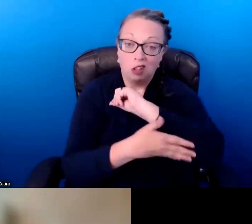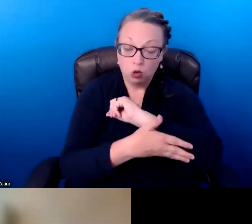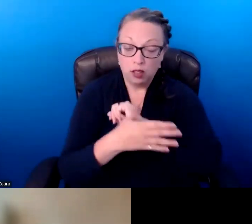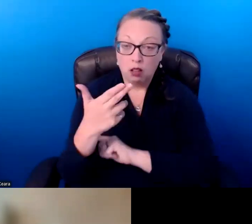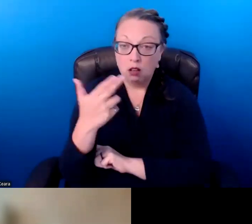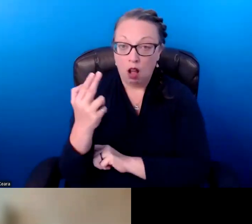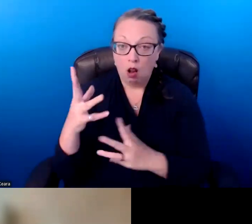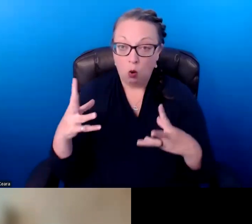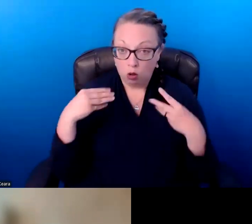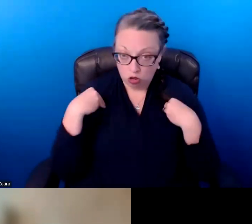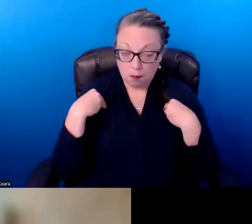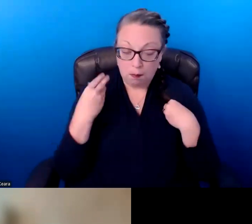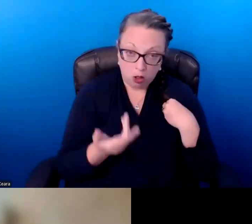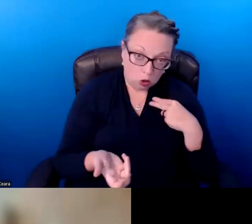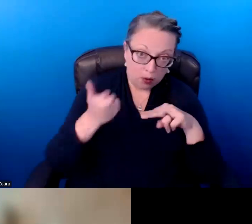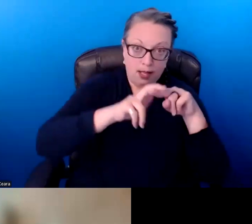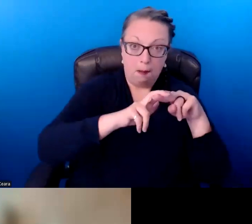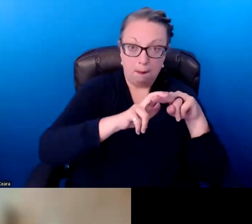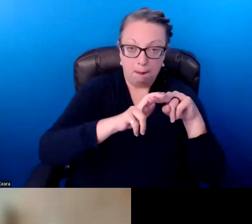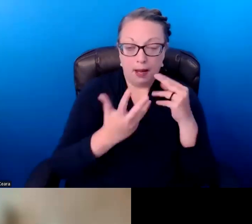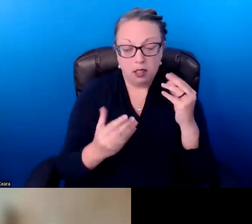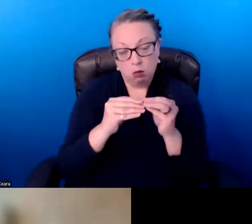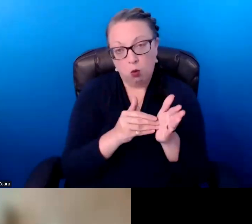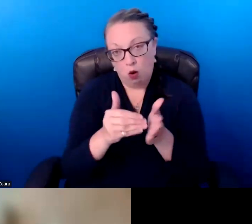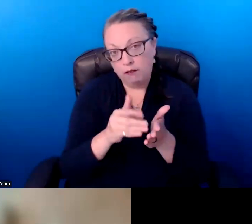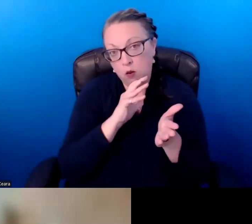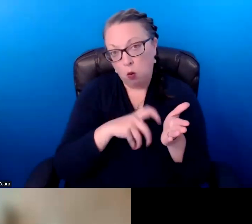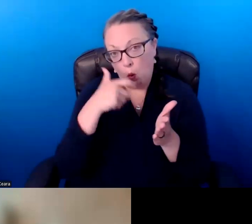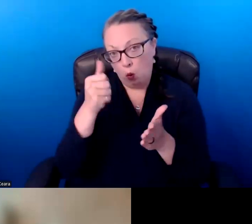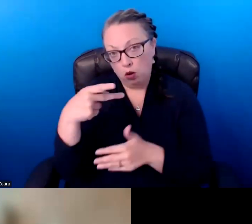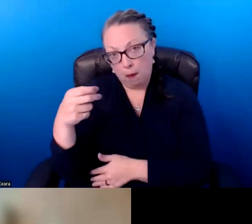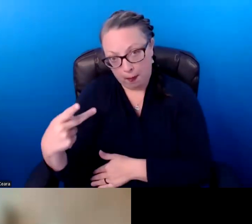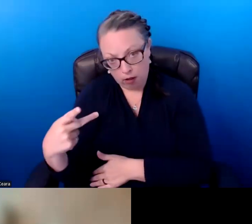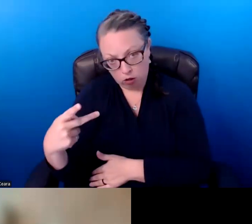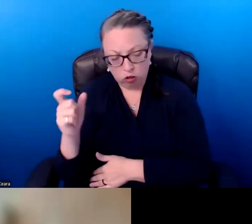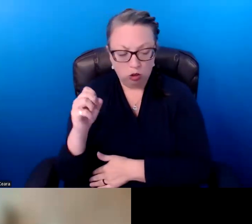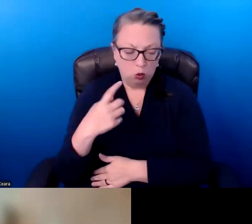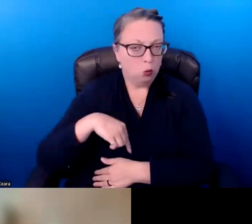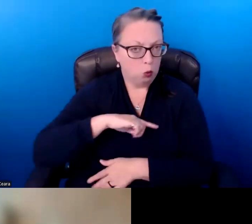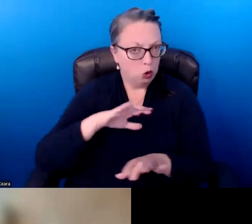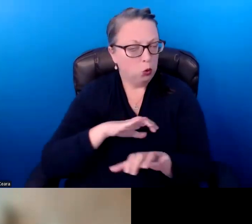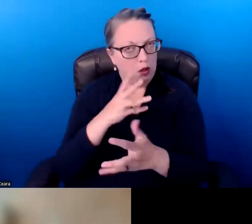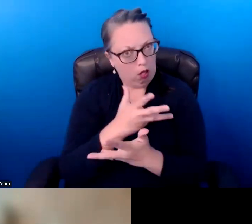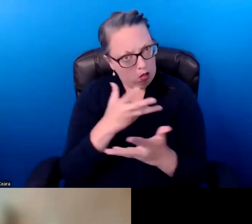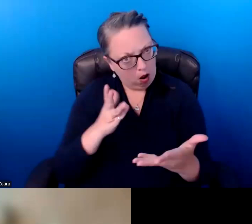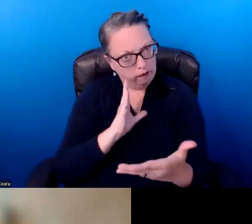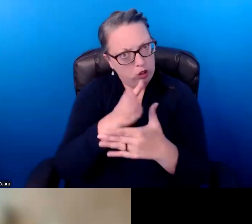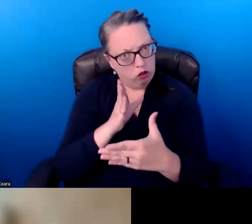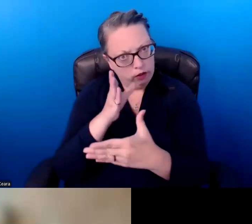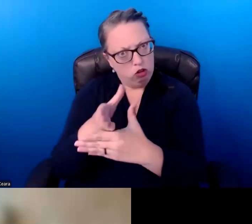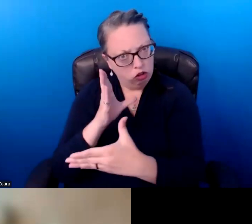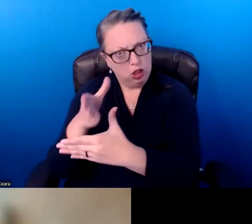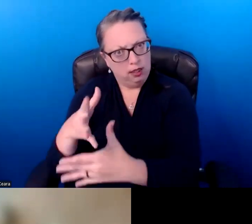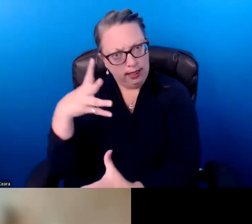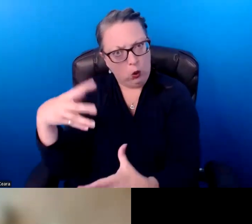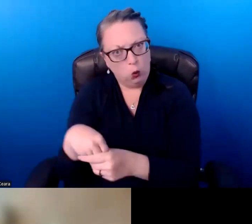ownership goes up and it is more of an aging population. So yes, we are doing a ton of interventions,